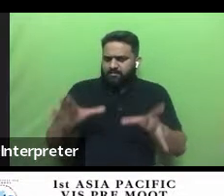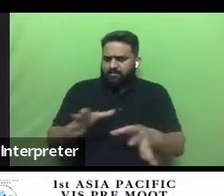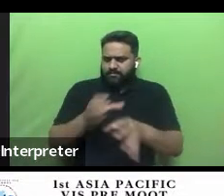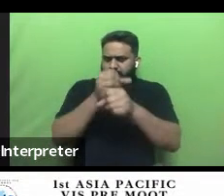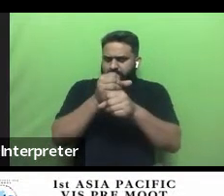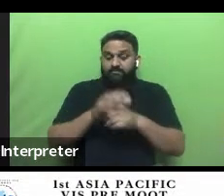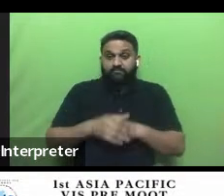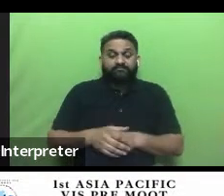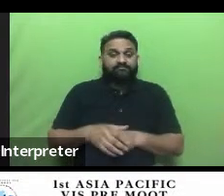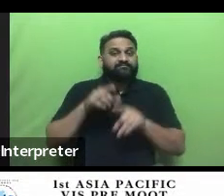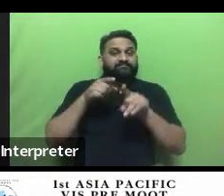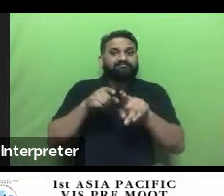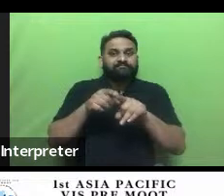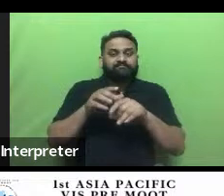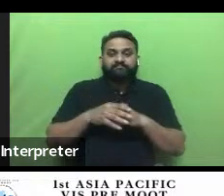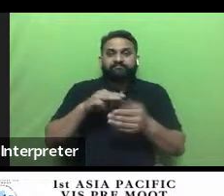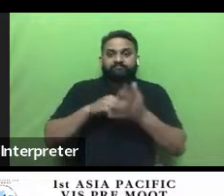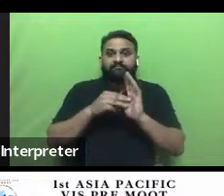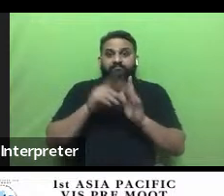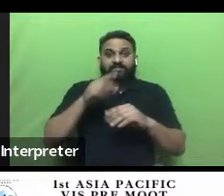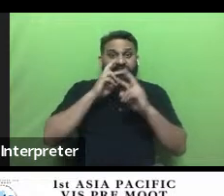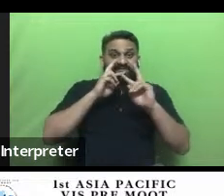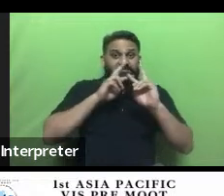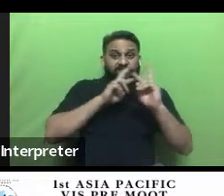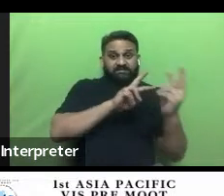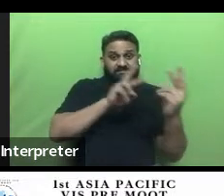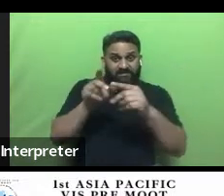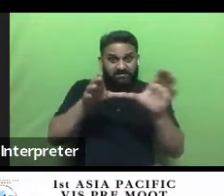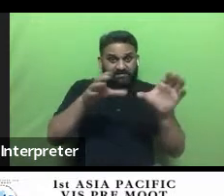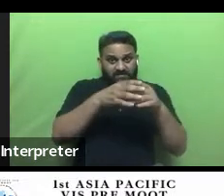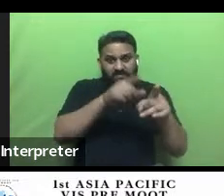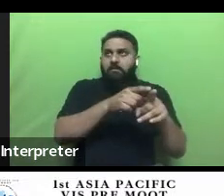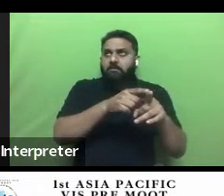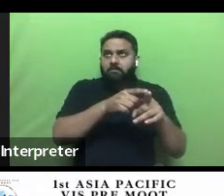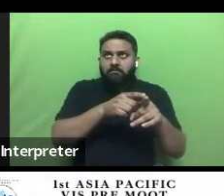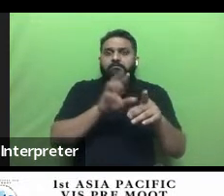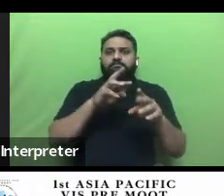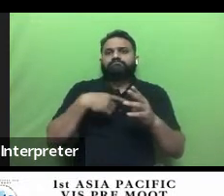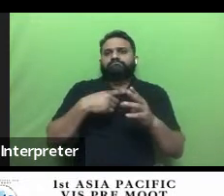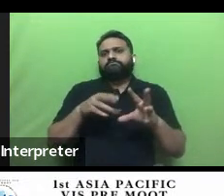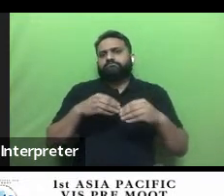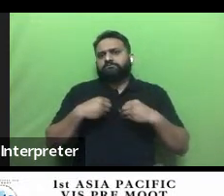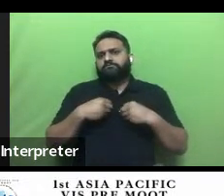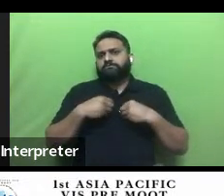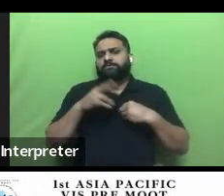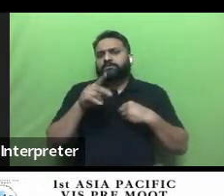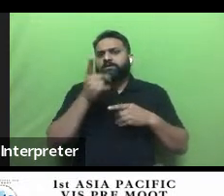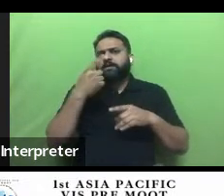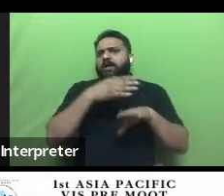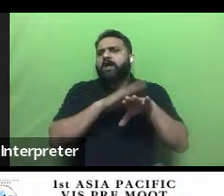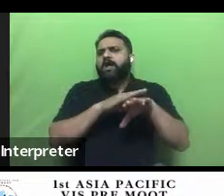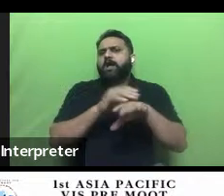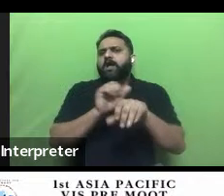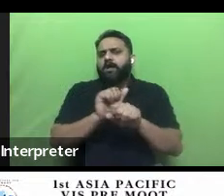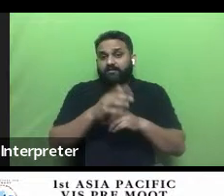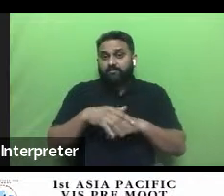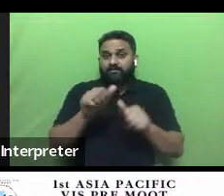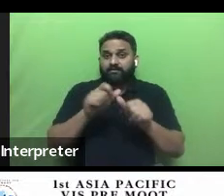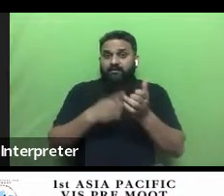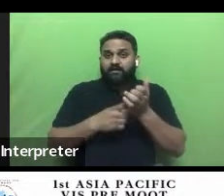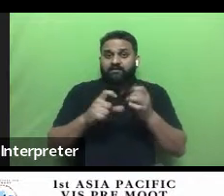that is, in fact, that the respondent's conduct can be regarded as acceptance due to this previous practice. It is Article 9.1